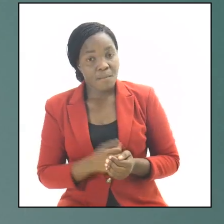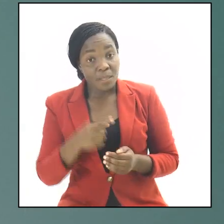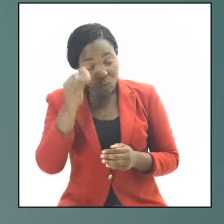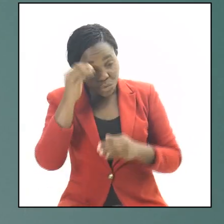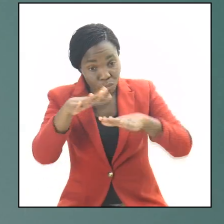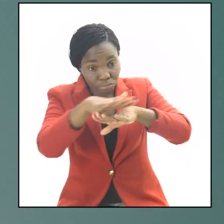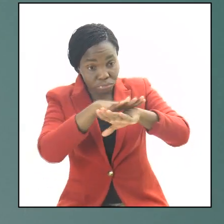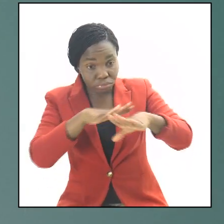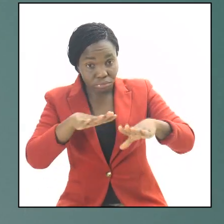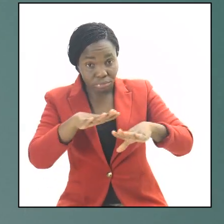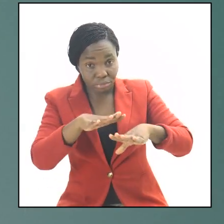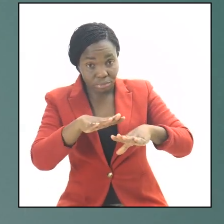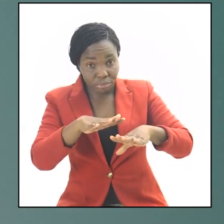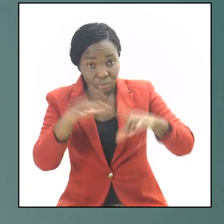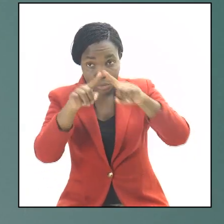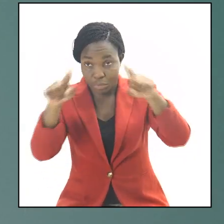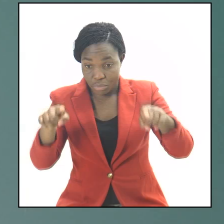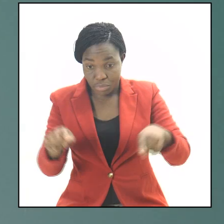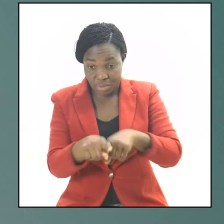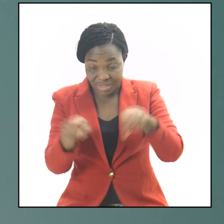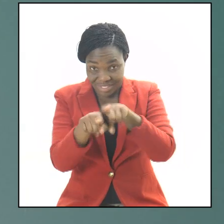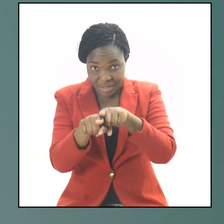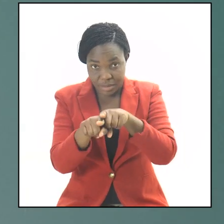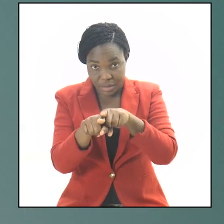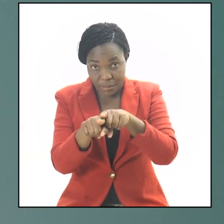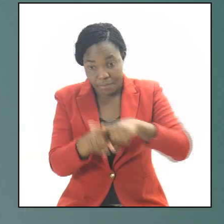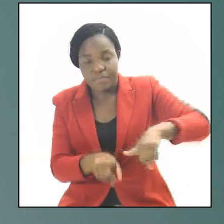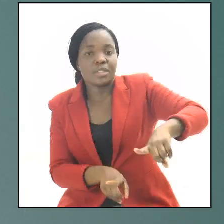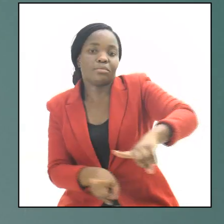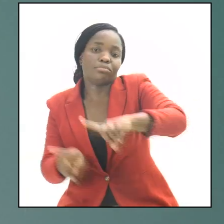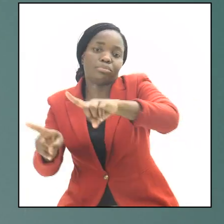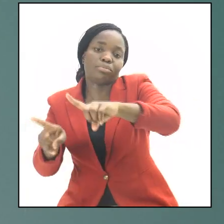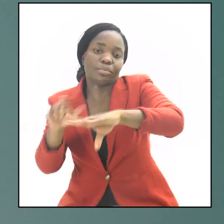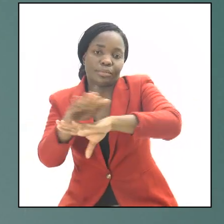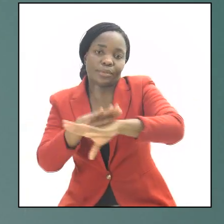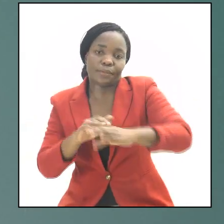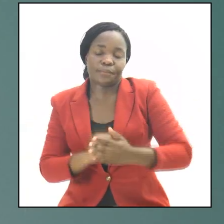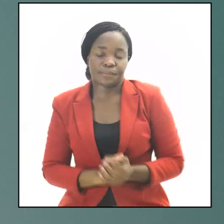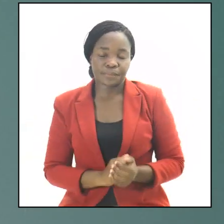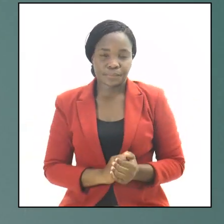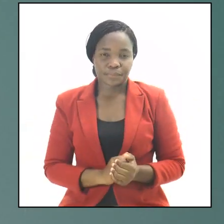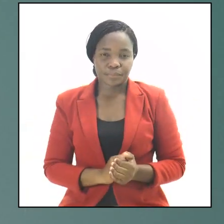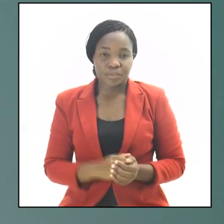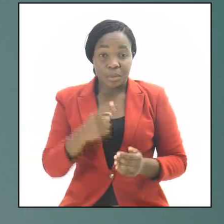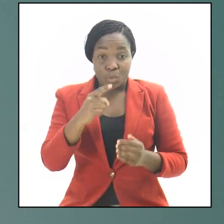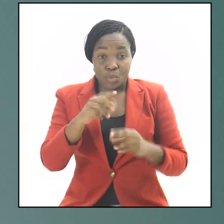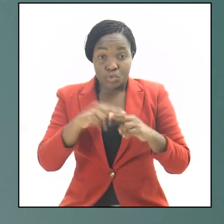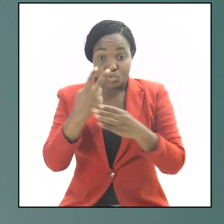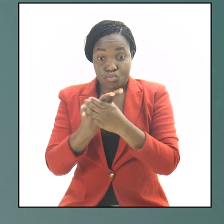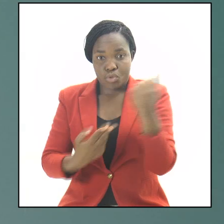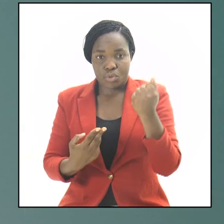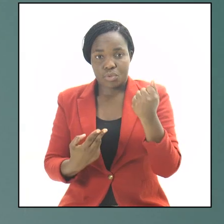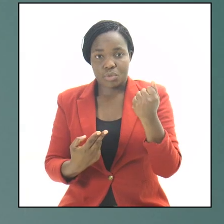of the rectangle is exactly the same as the area of a parallelogram. We still used both